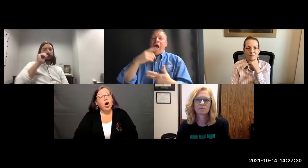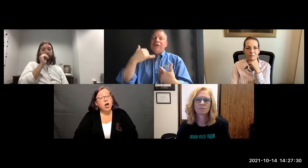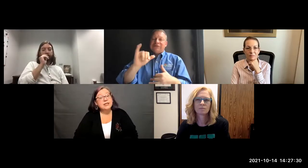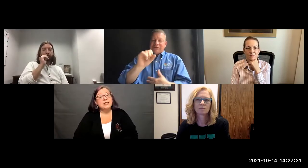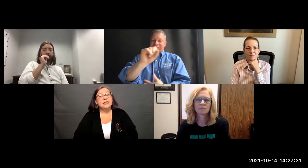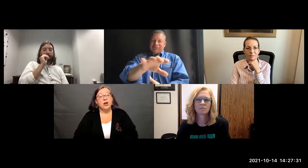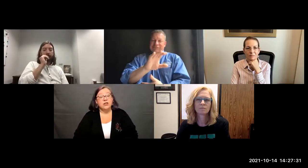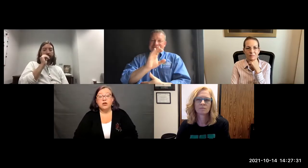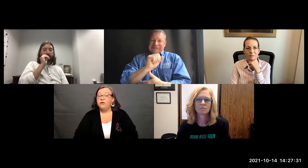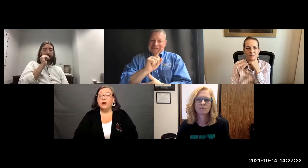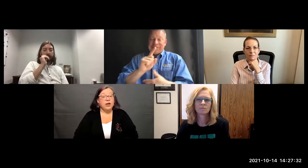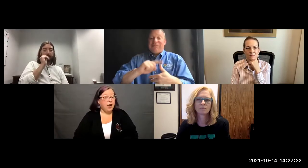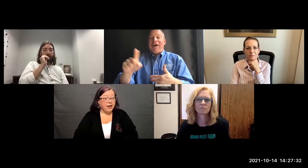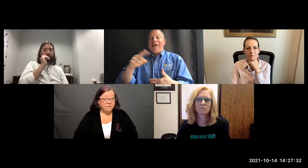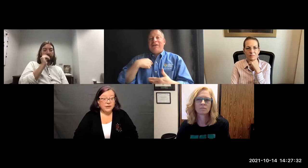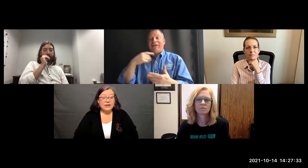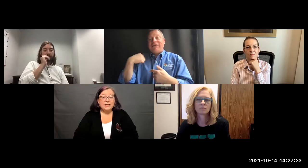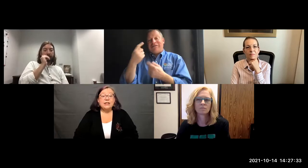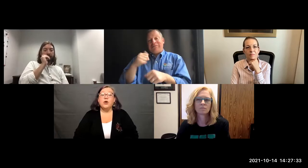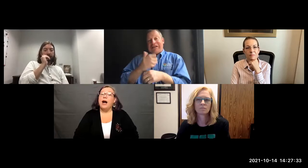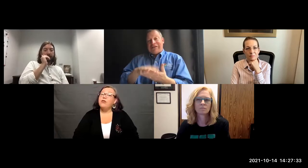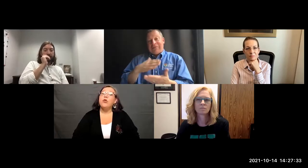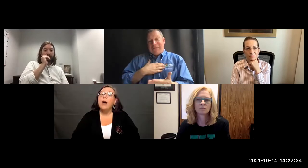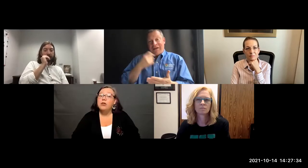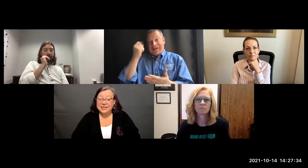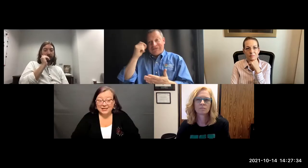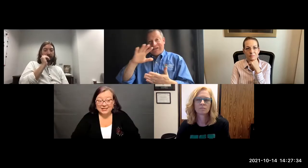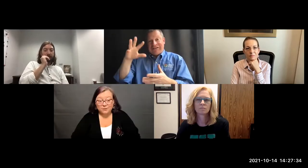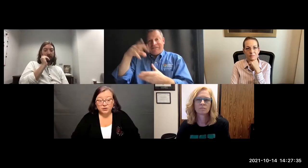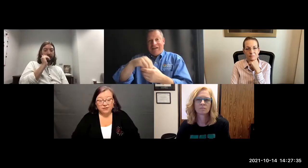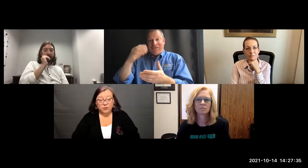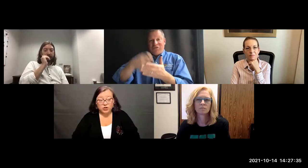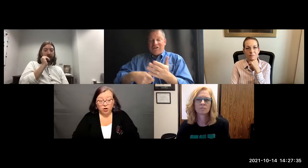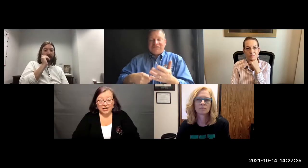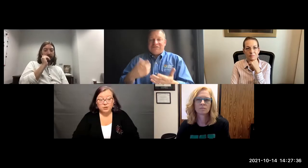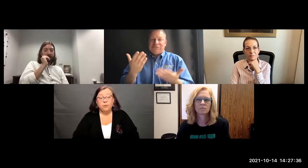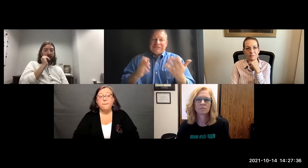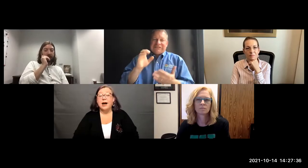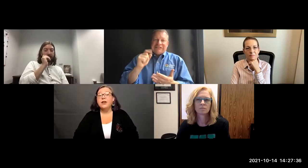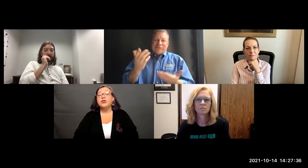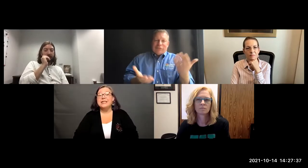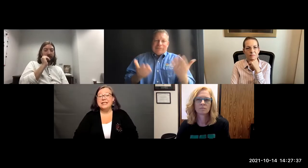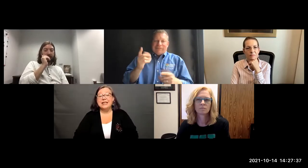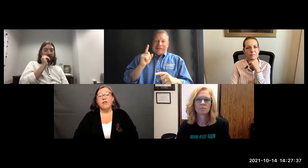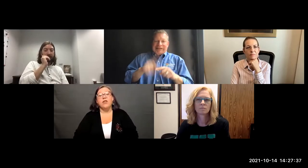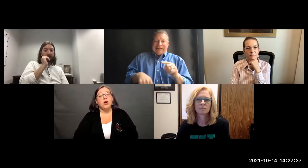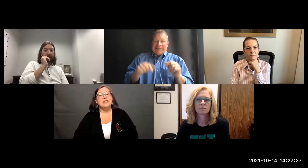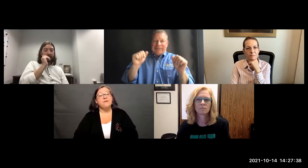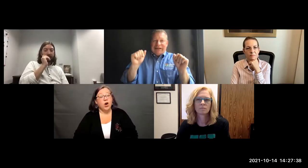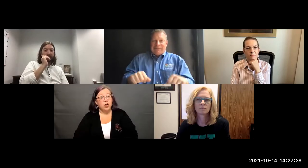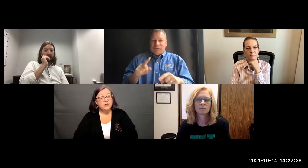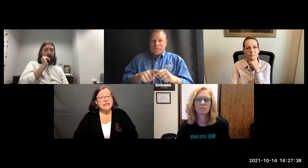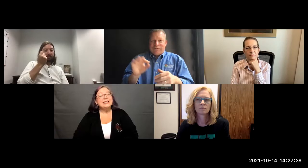the cost is also very high. So I threw out CSD building from scratch, but my understanding of the